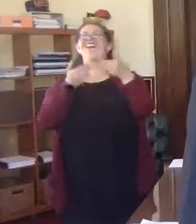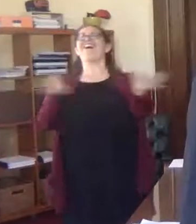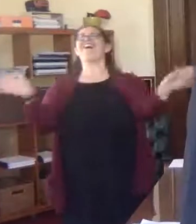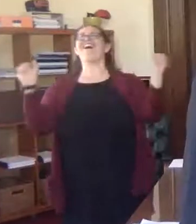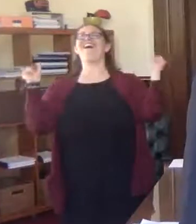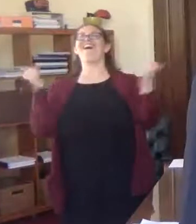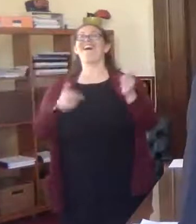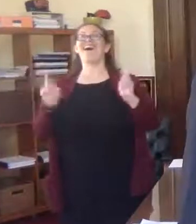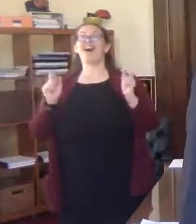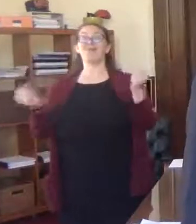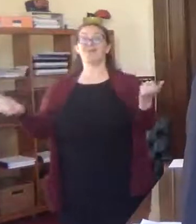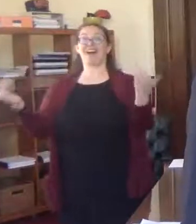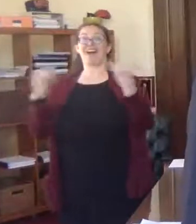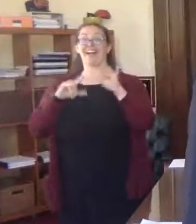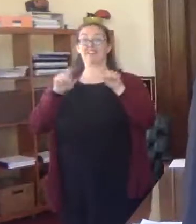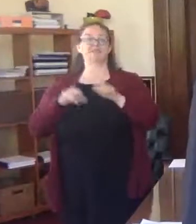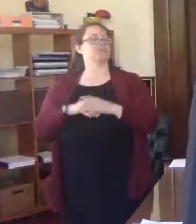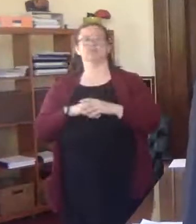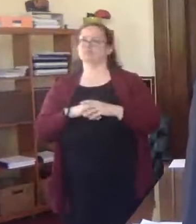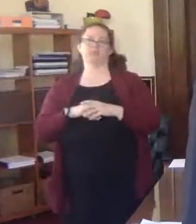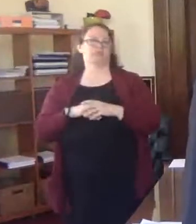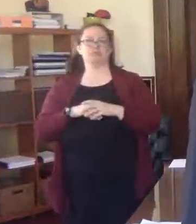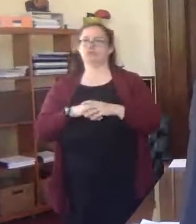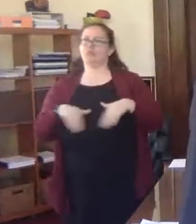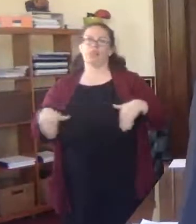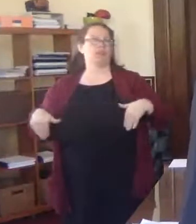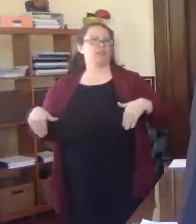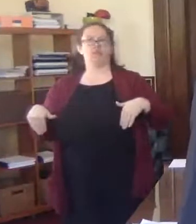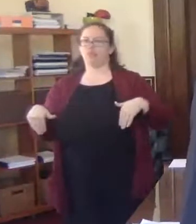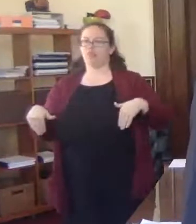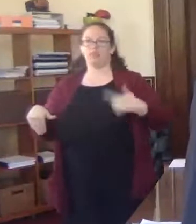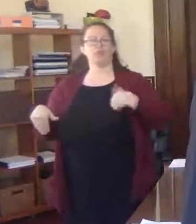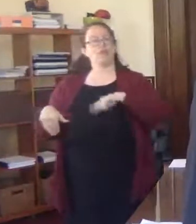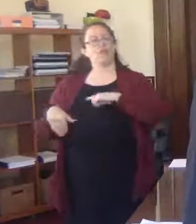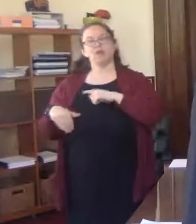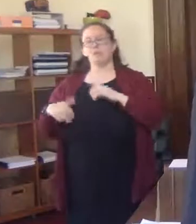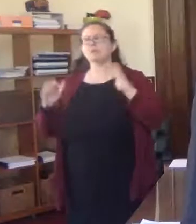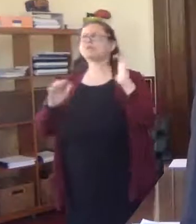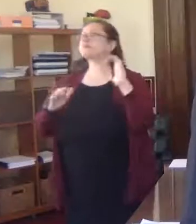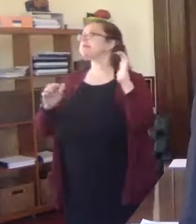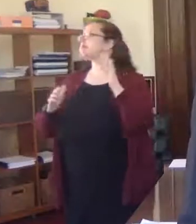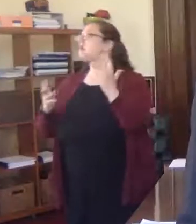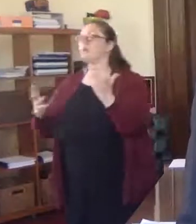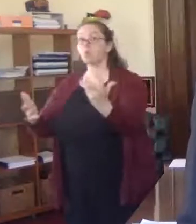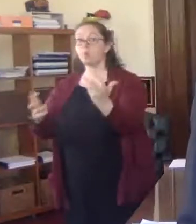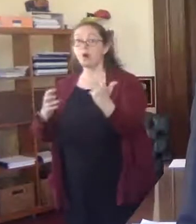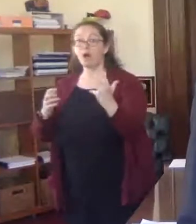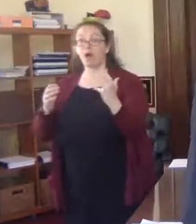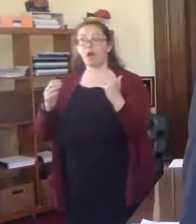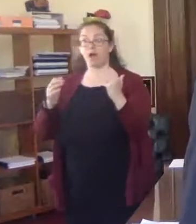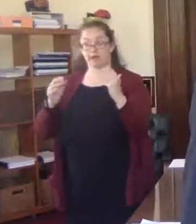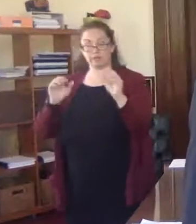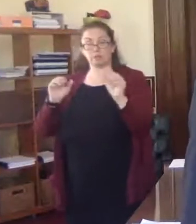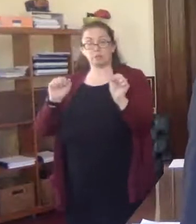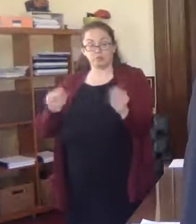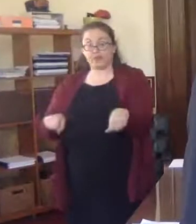public. And so over the upcoming weeks, we're looking to secure enough resources to open up testing to the